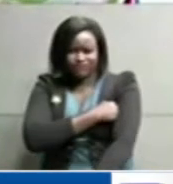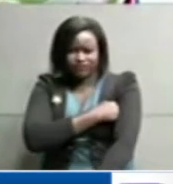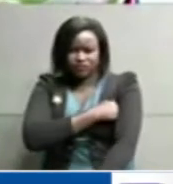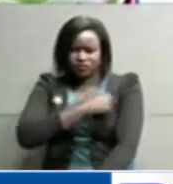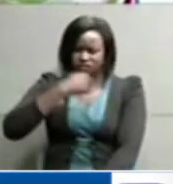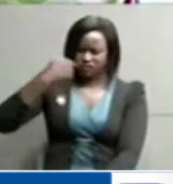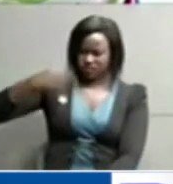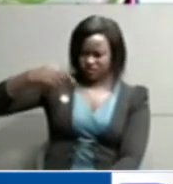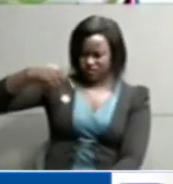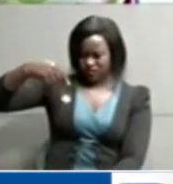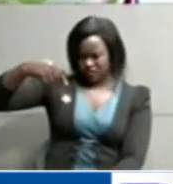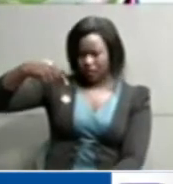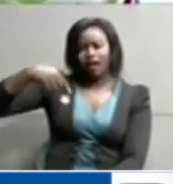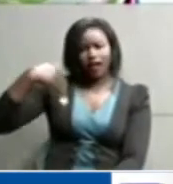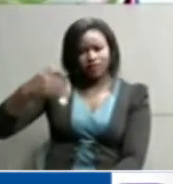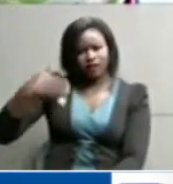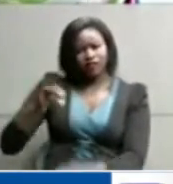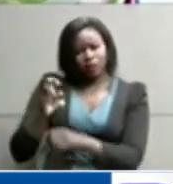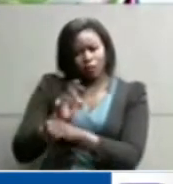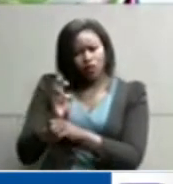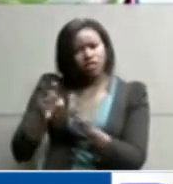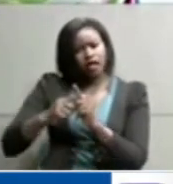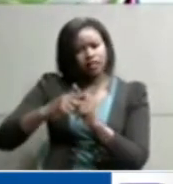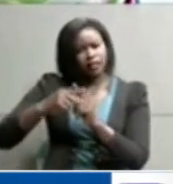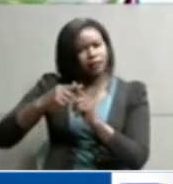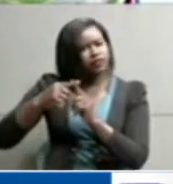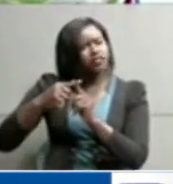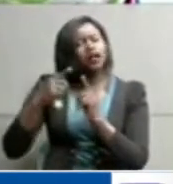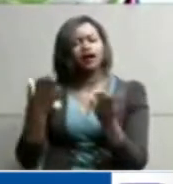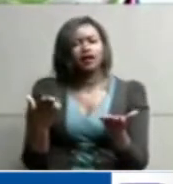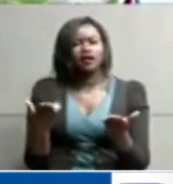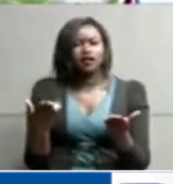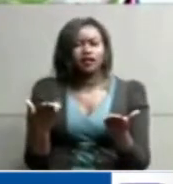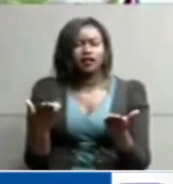To arrange to have them temperature monitored at